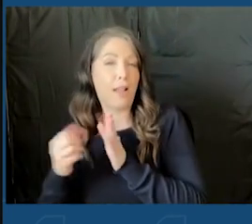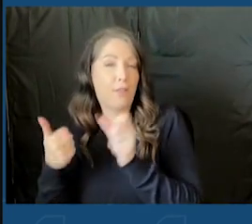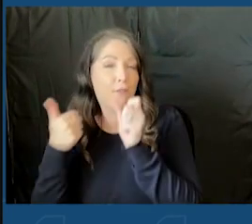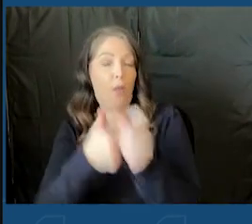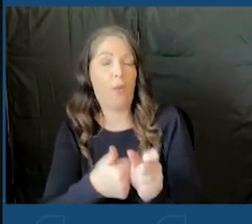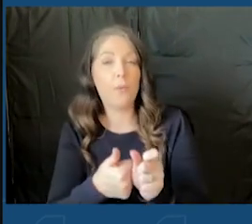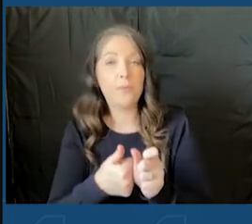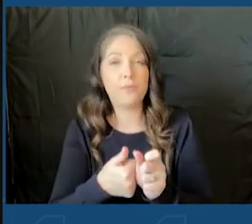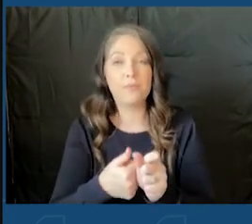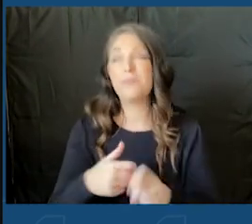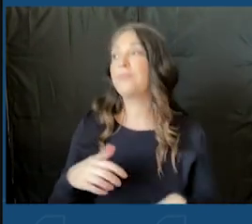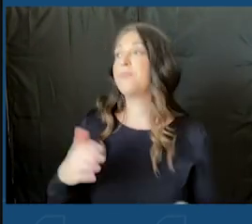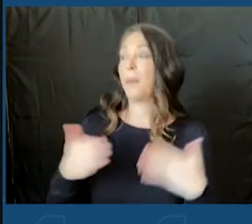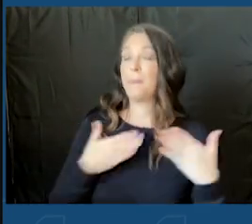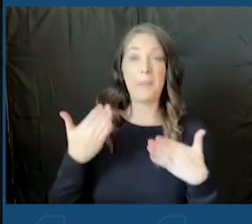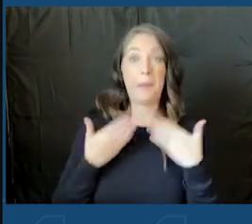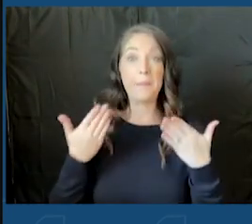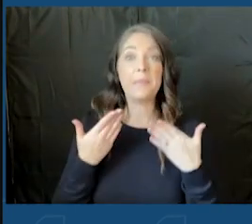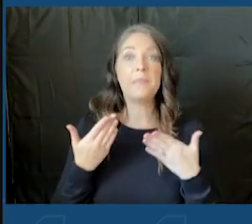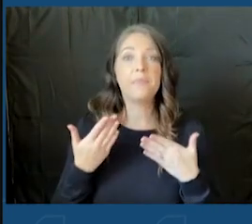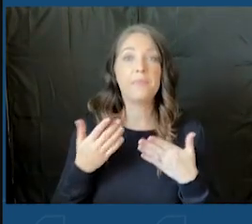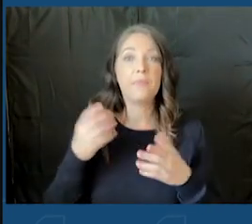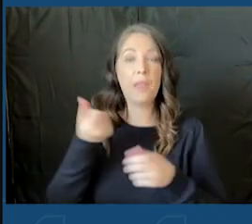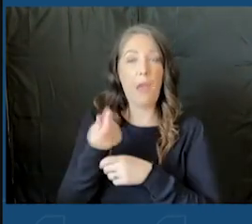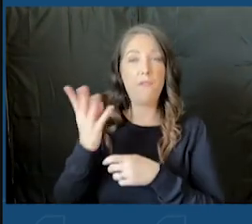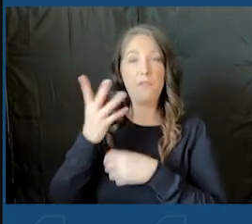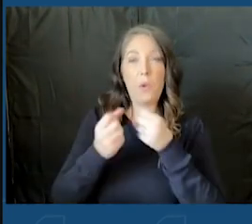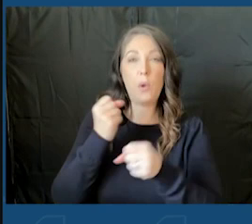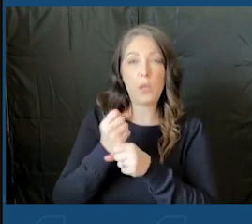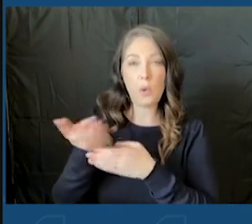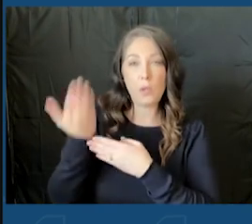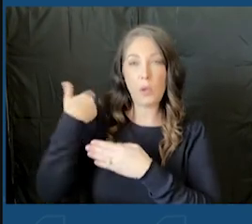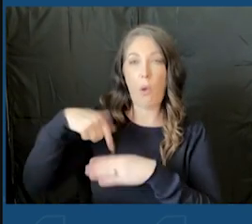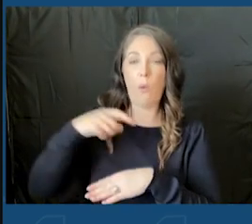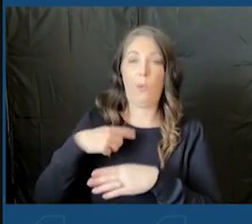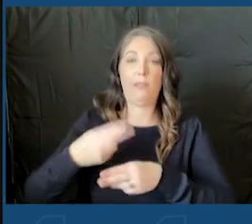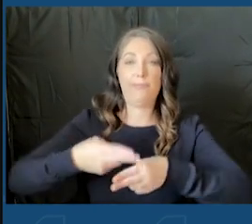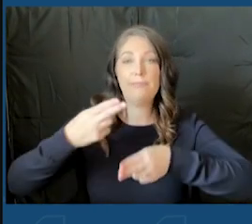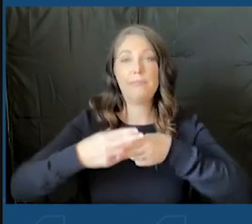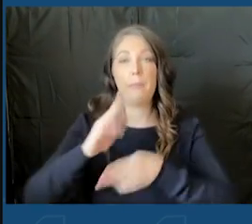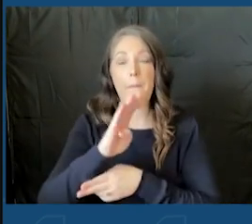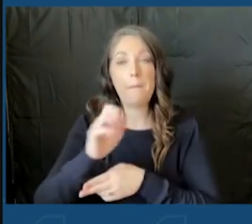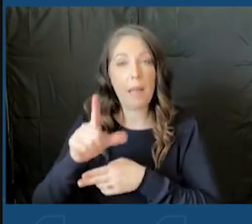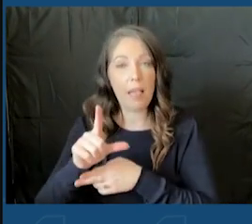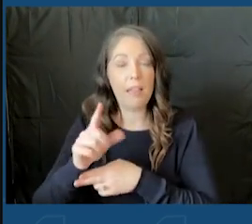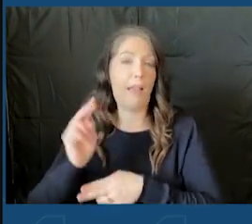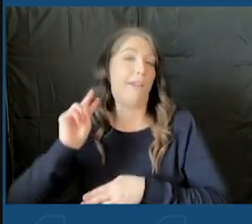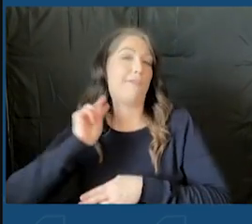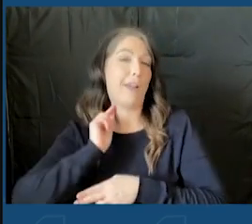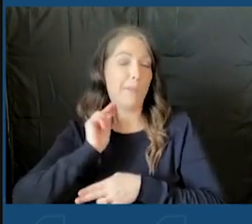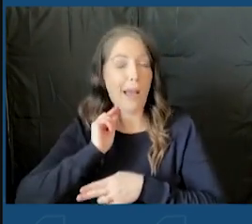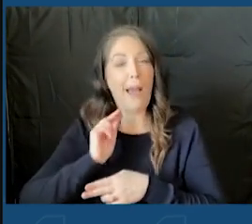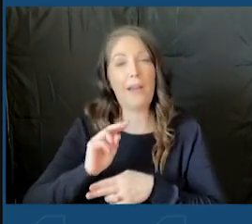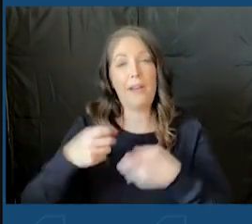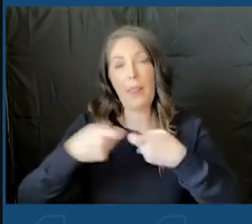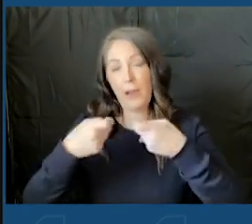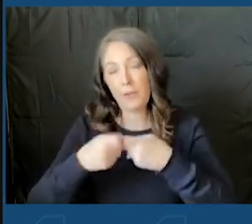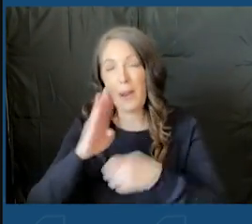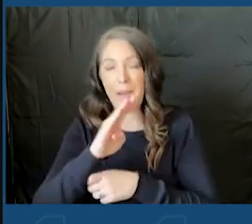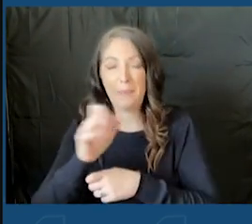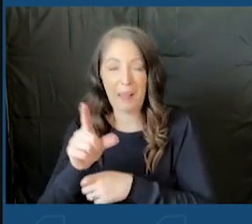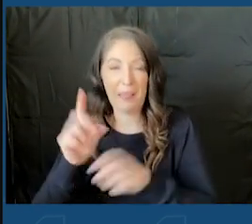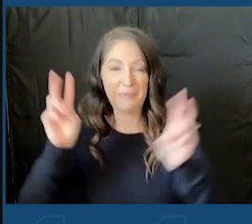years ago, I had a bill called, we referred to it as the Vampire Electronics Bill. This bill takes it to a whole other level.